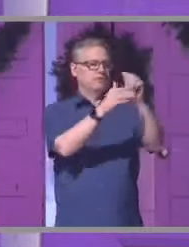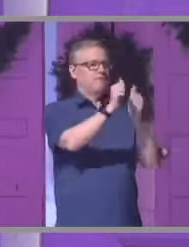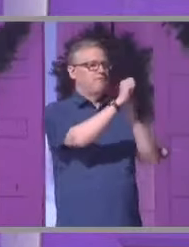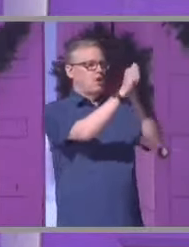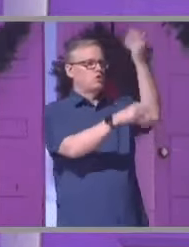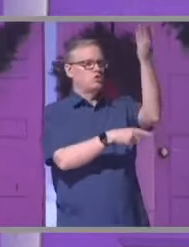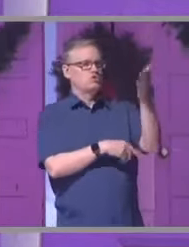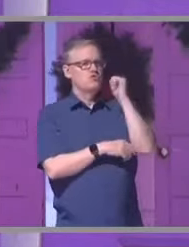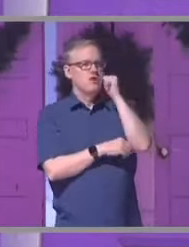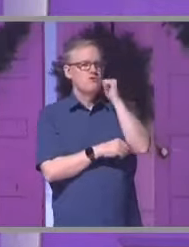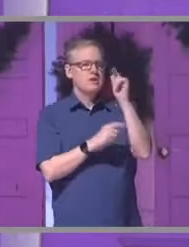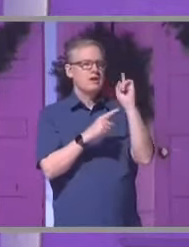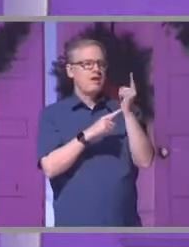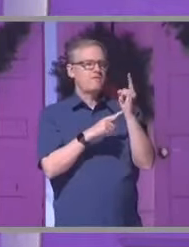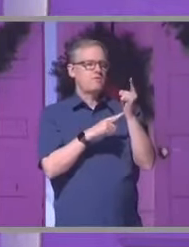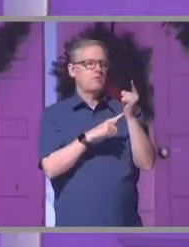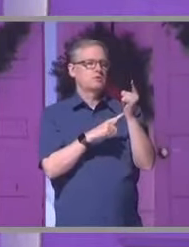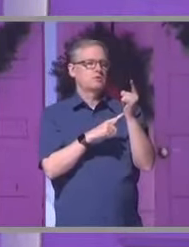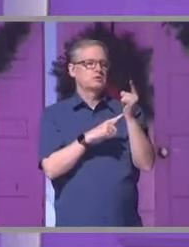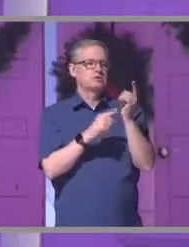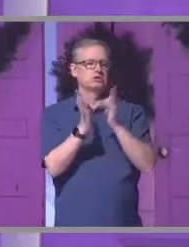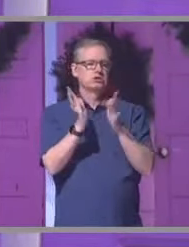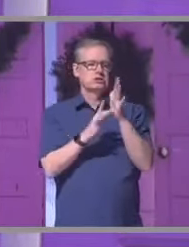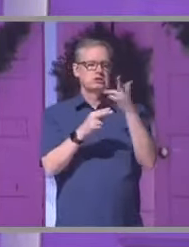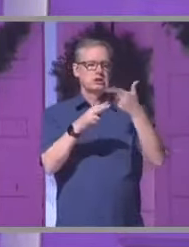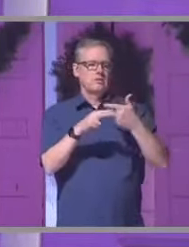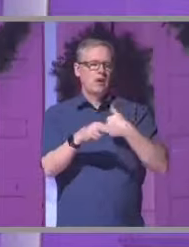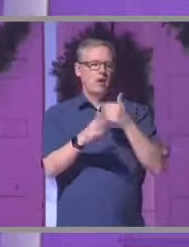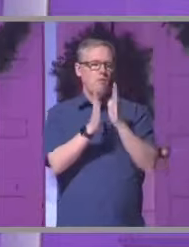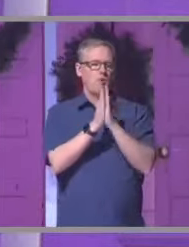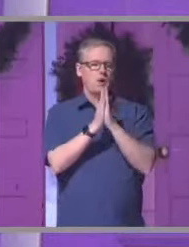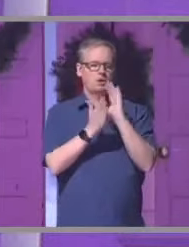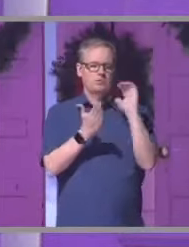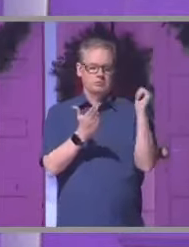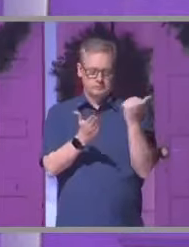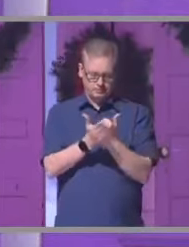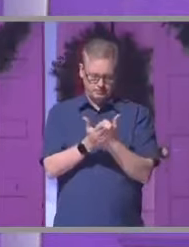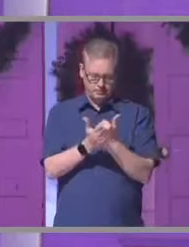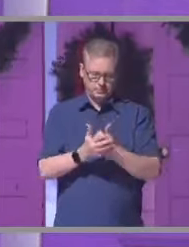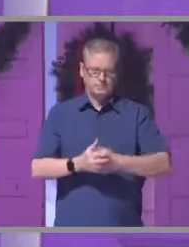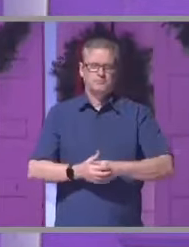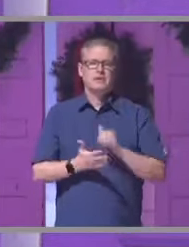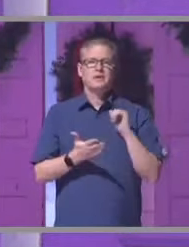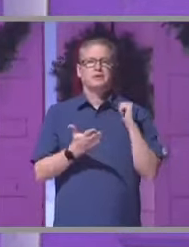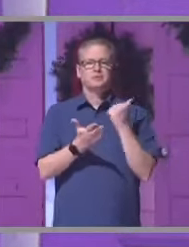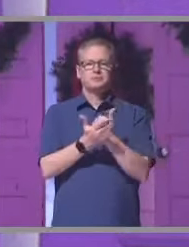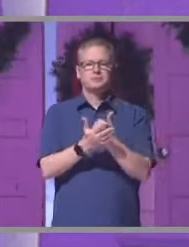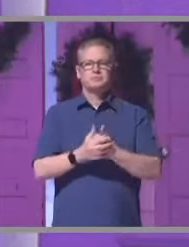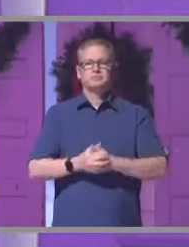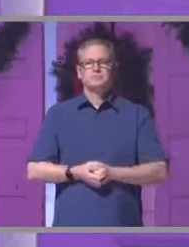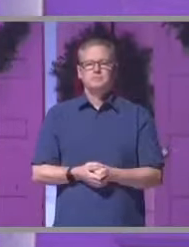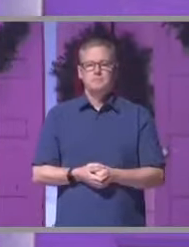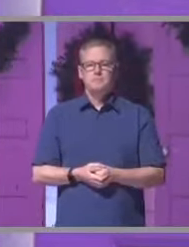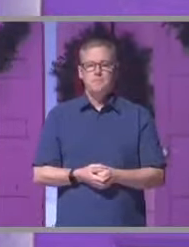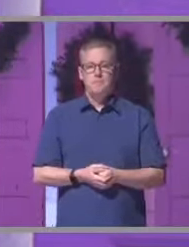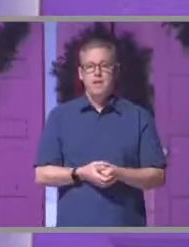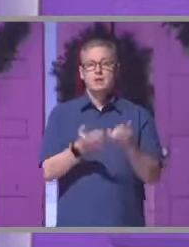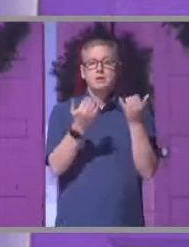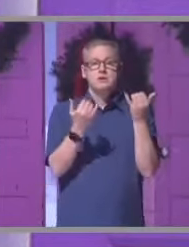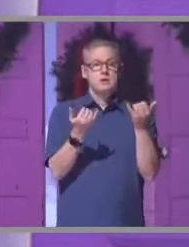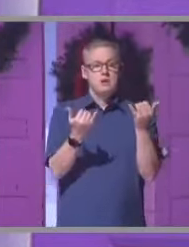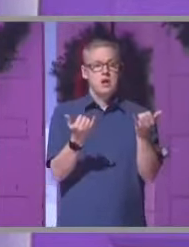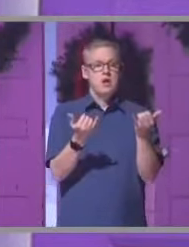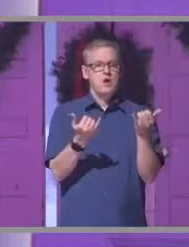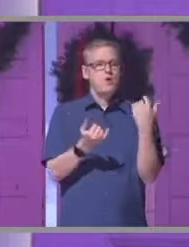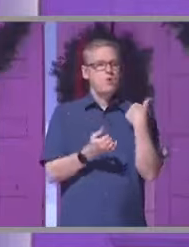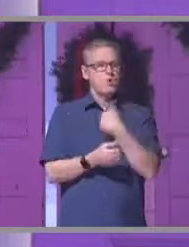of every day. And it's in Jesus' name that I pray. Amen. Amen. Well, at this time, we